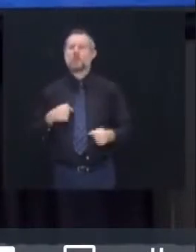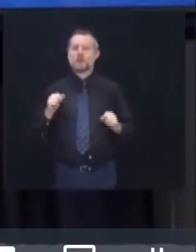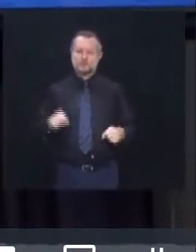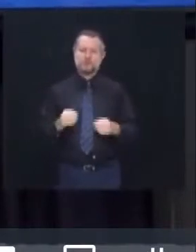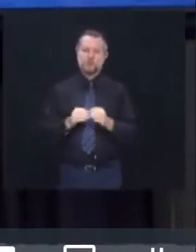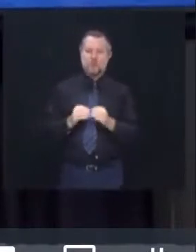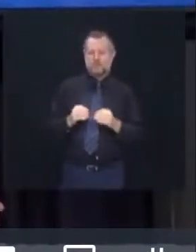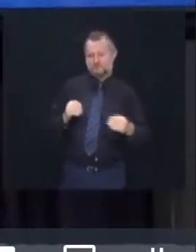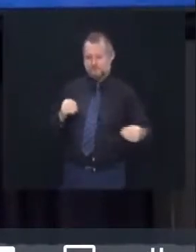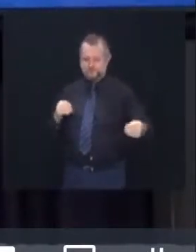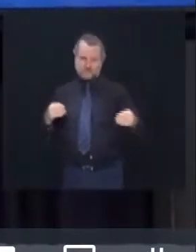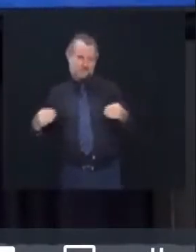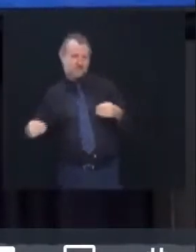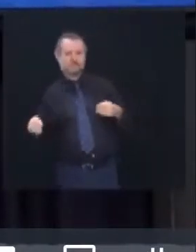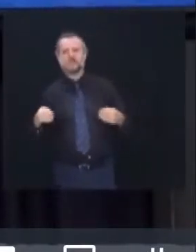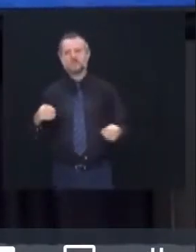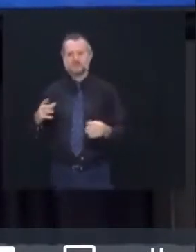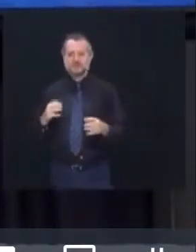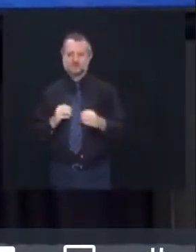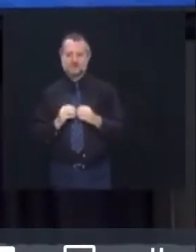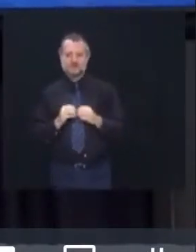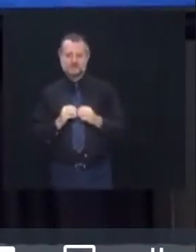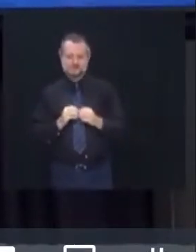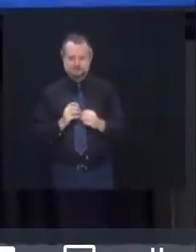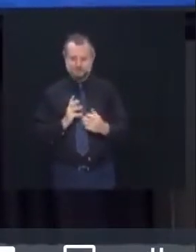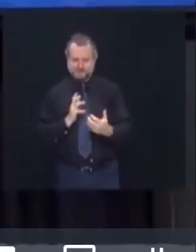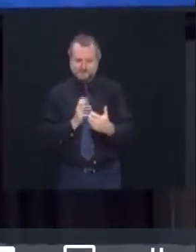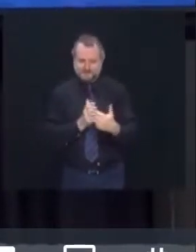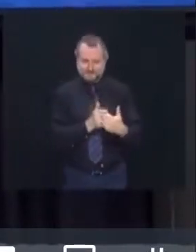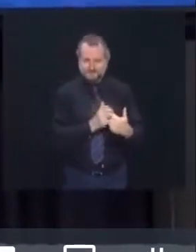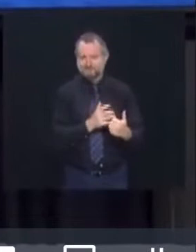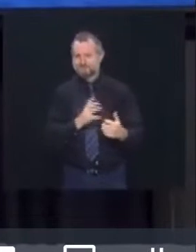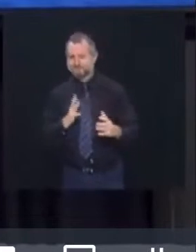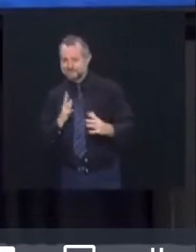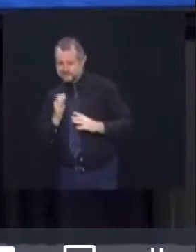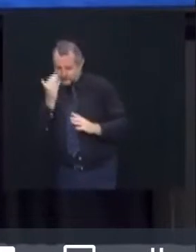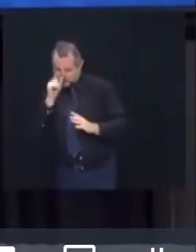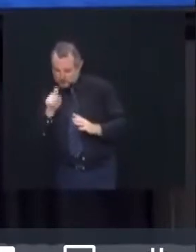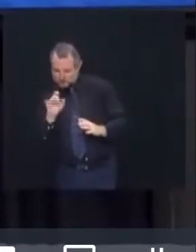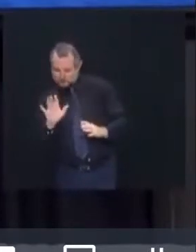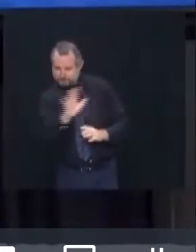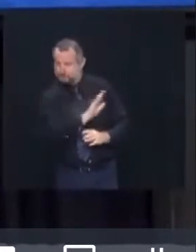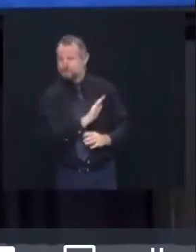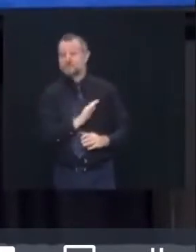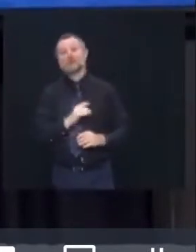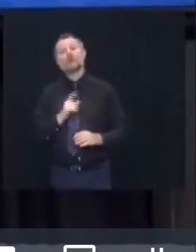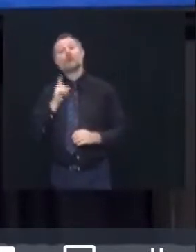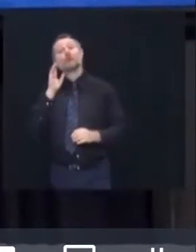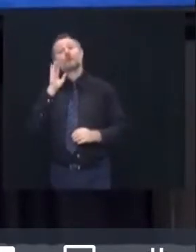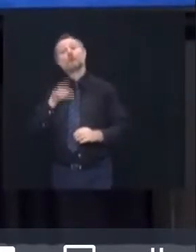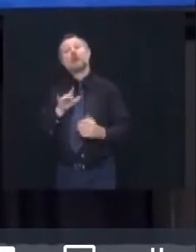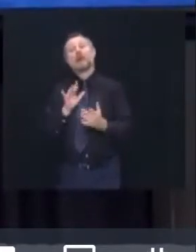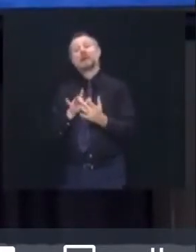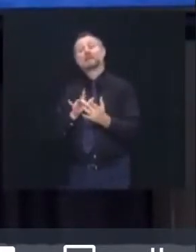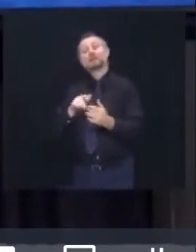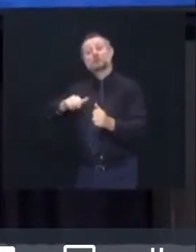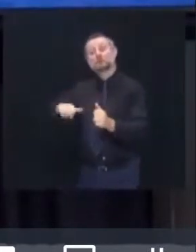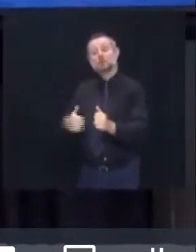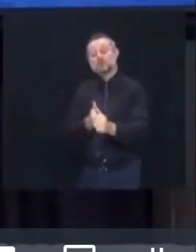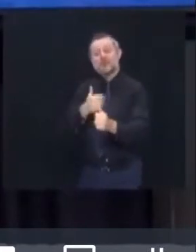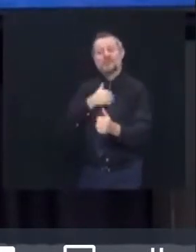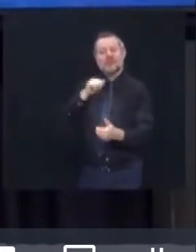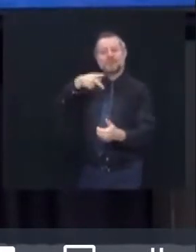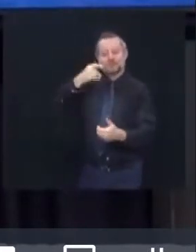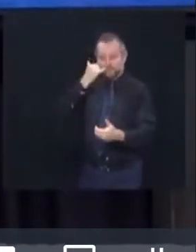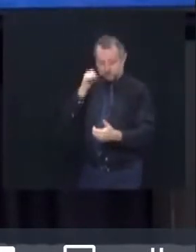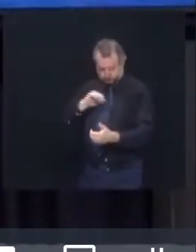more sophisticated. We now have the contact tracing app. As of yesterday, 570,000 New Yorkers have downloaded it. That's a tool that we're using.